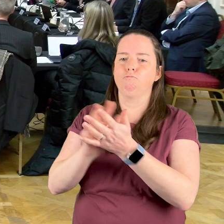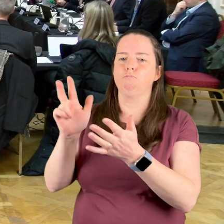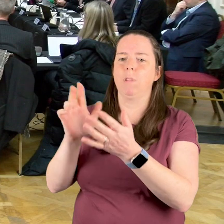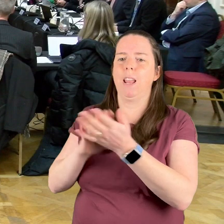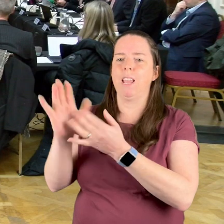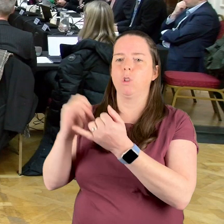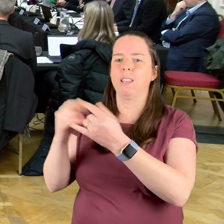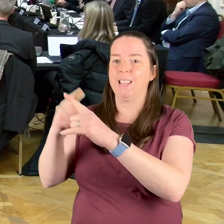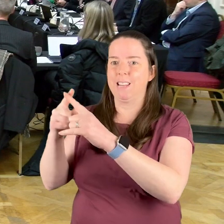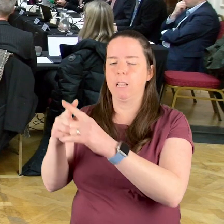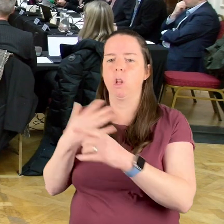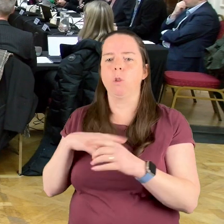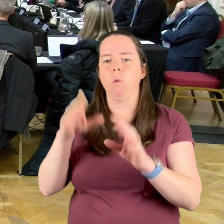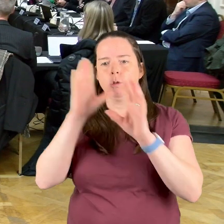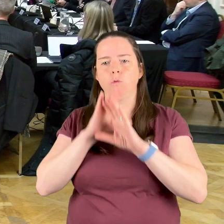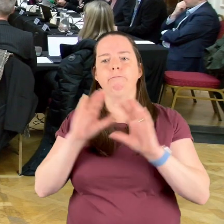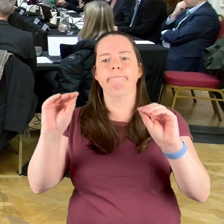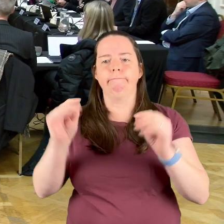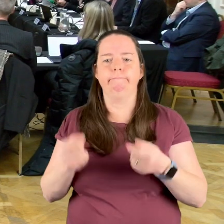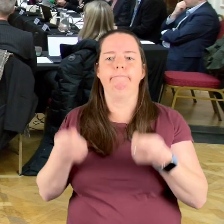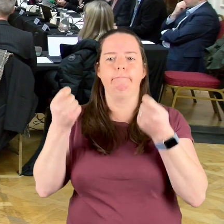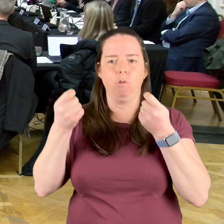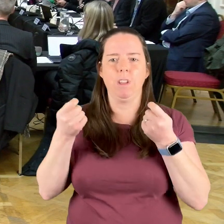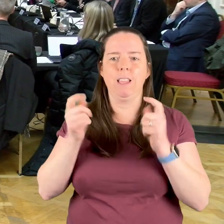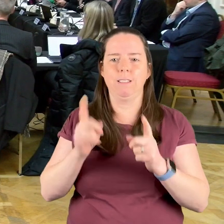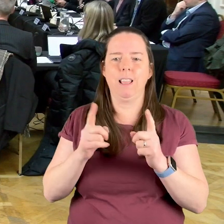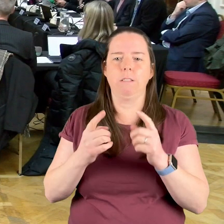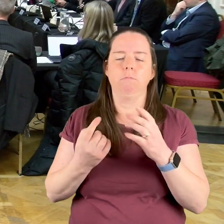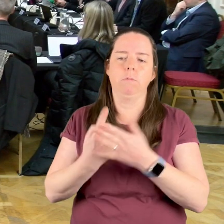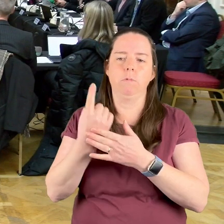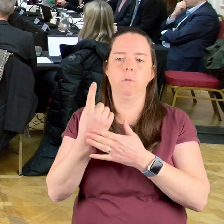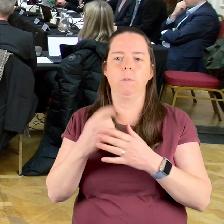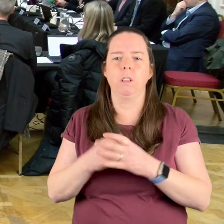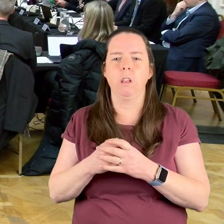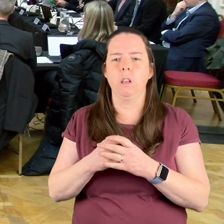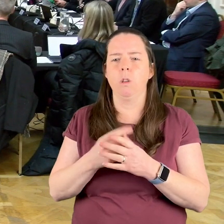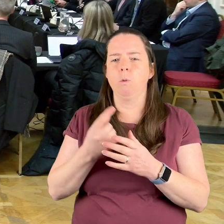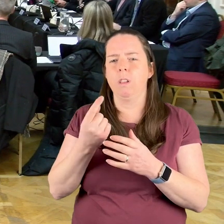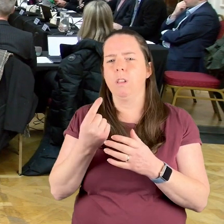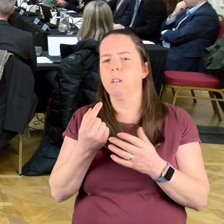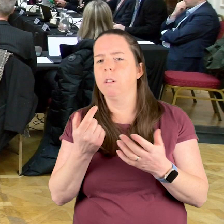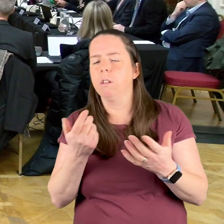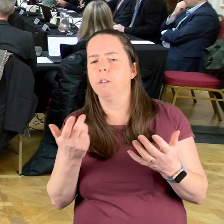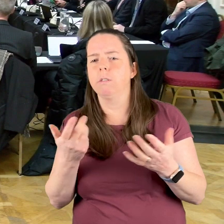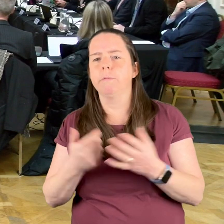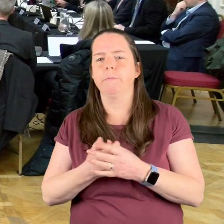just wanted to flag that this is the first opportunity. There were several bites of this particular cherry.